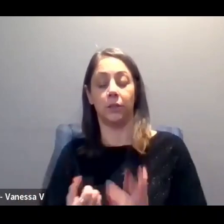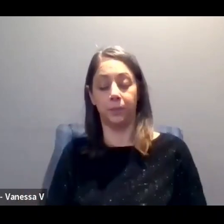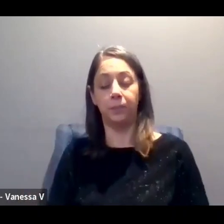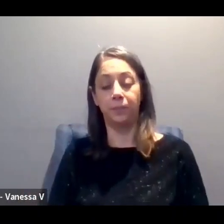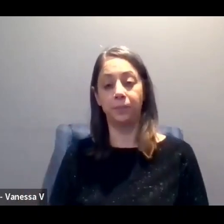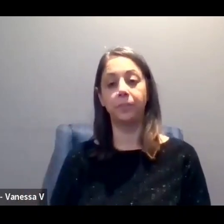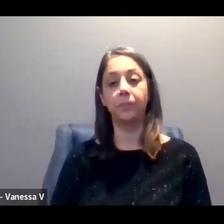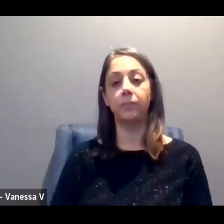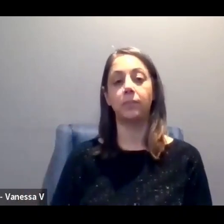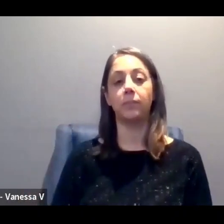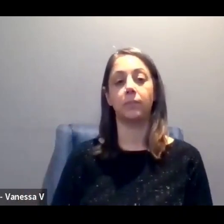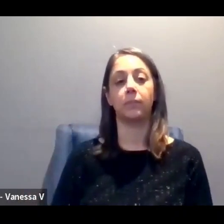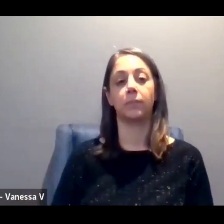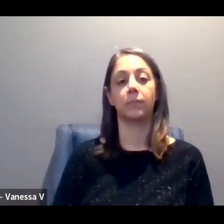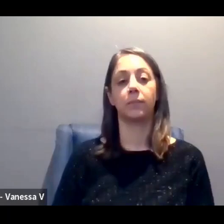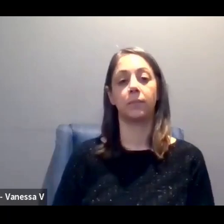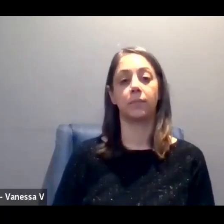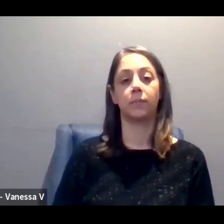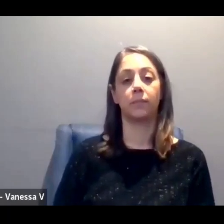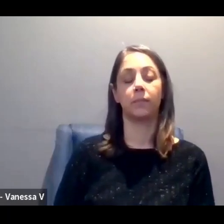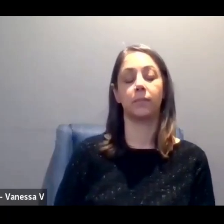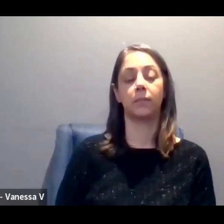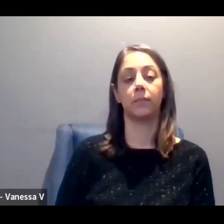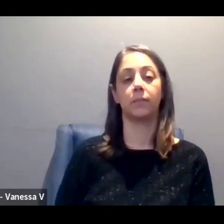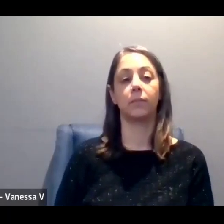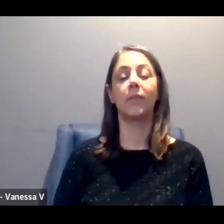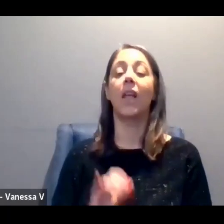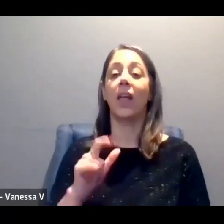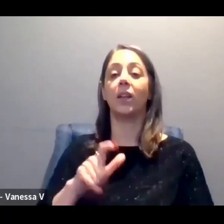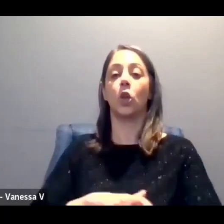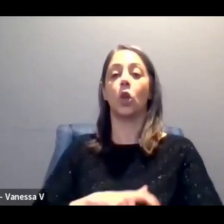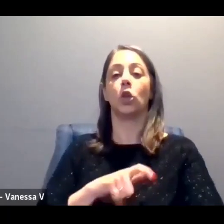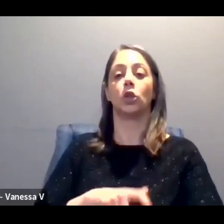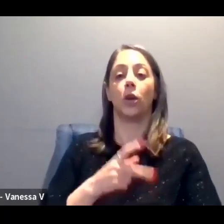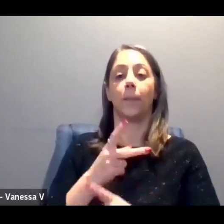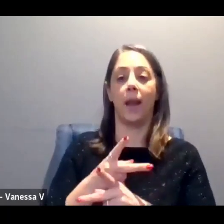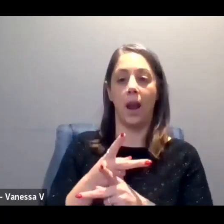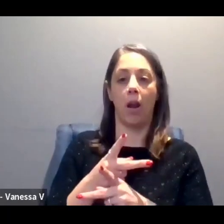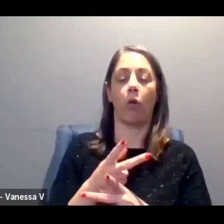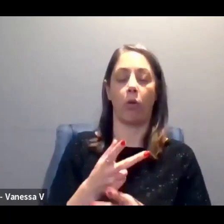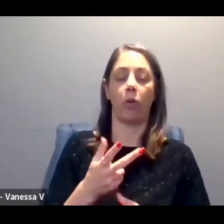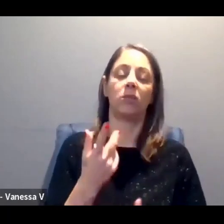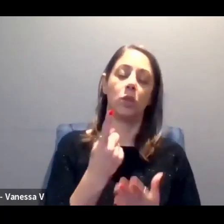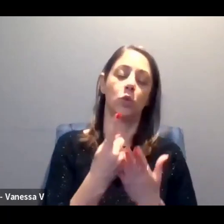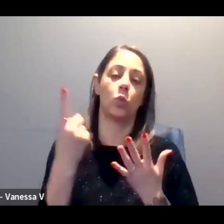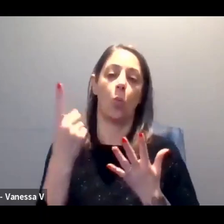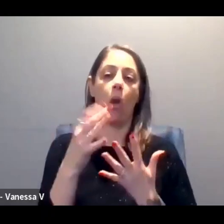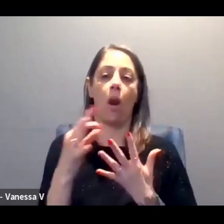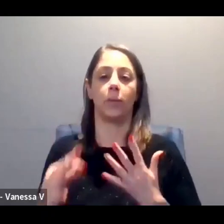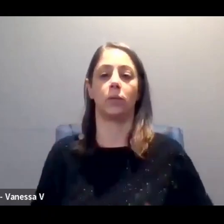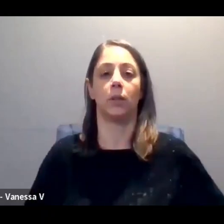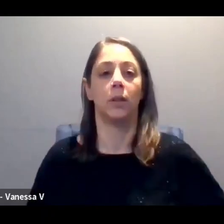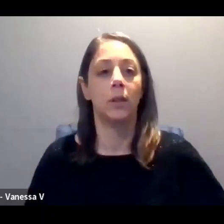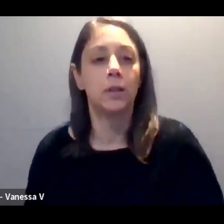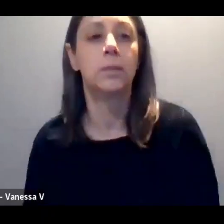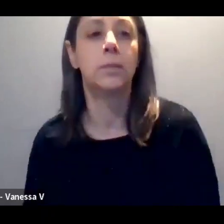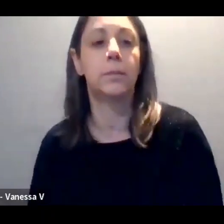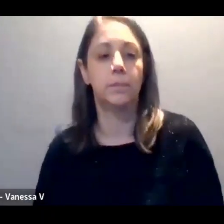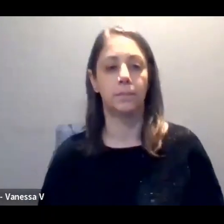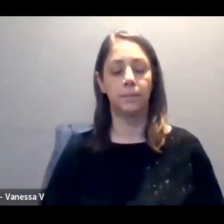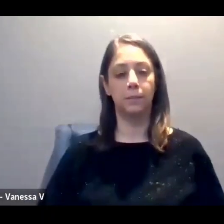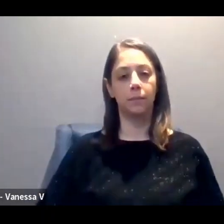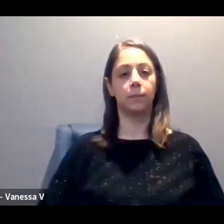another. So again, that was long-term care insurance is just one of those options. And then we'll move on to the next